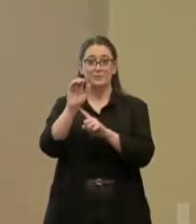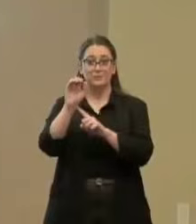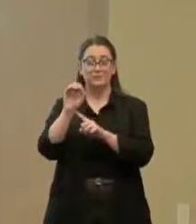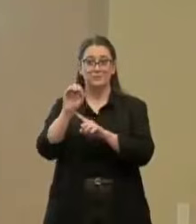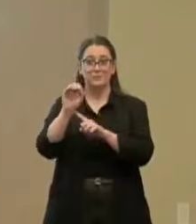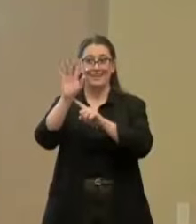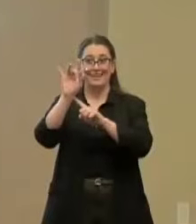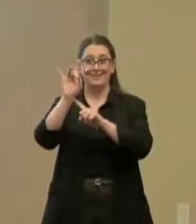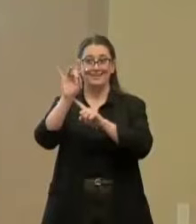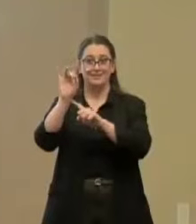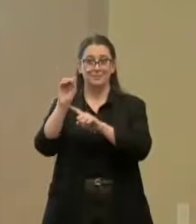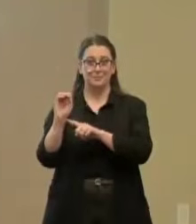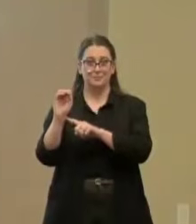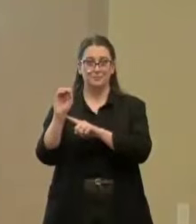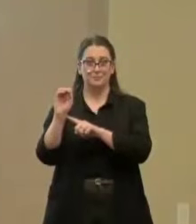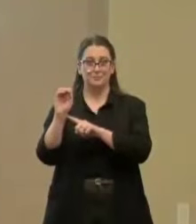730080.